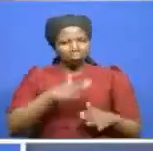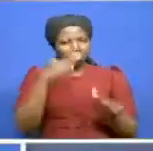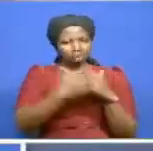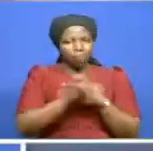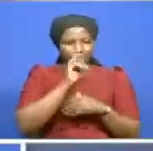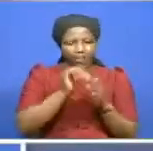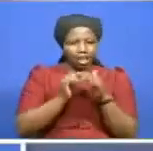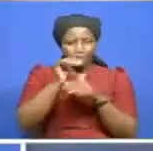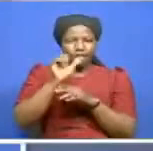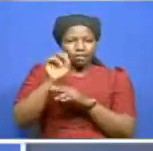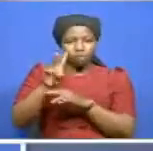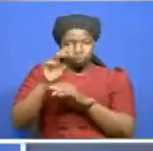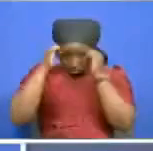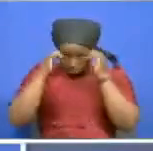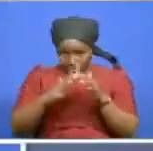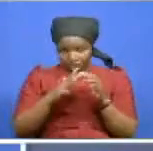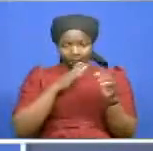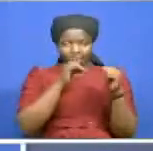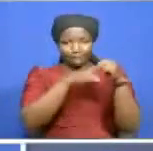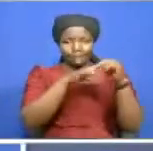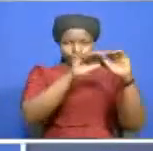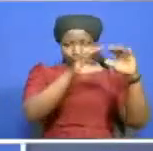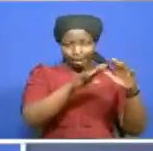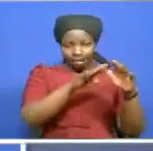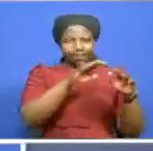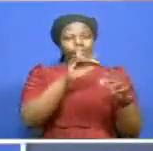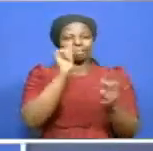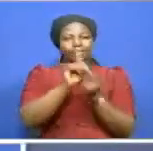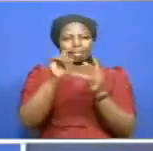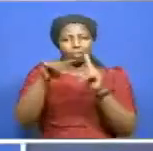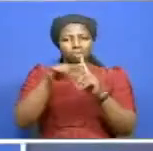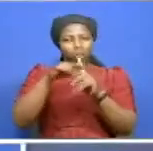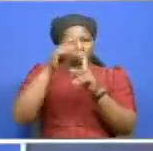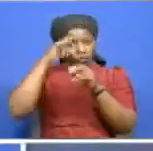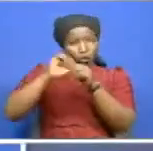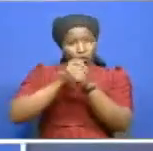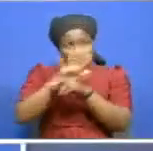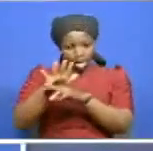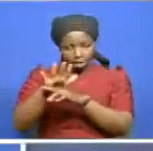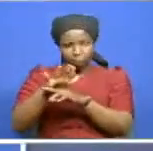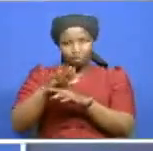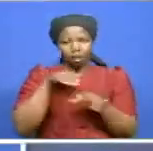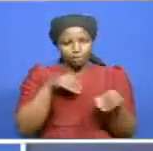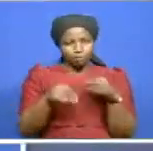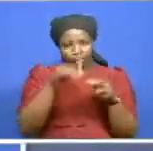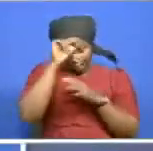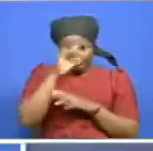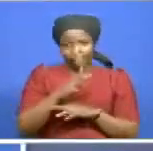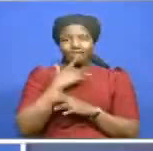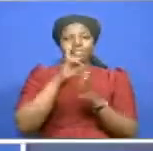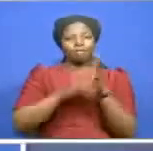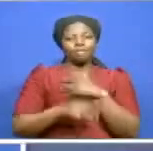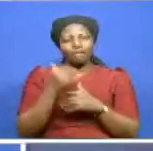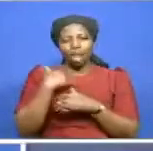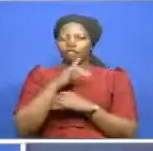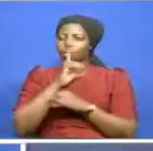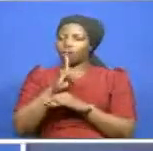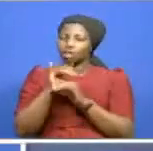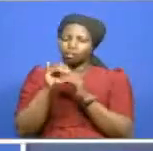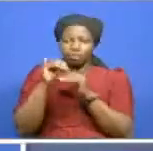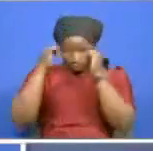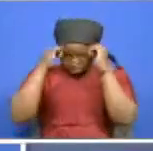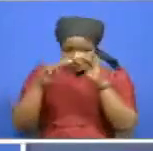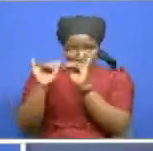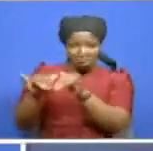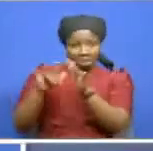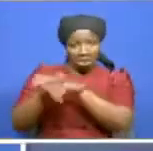staff tested positive for coronavirus. Busia Governor Sospeter Ojaamong says they have since ordered the students to self-isolate within the school